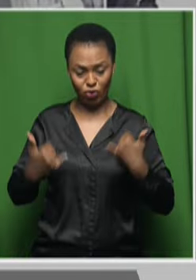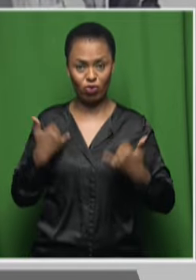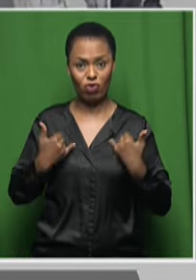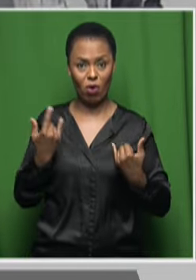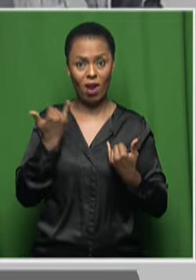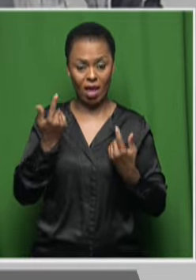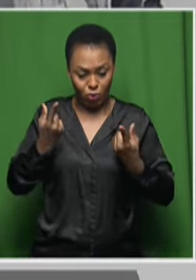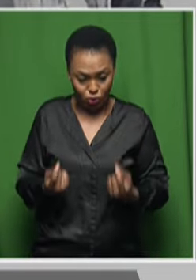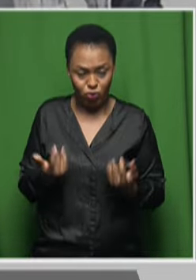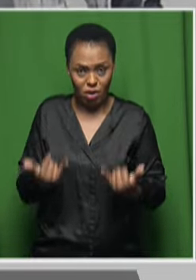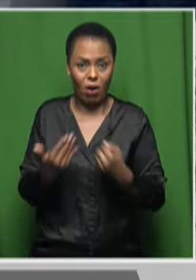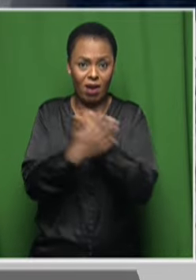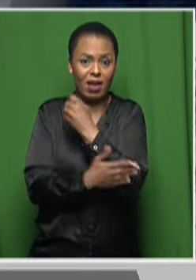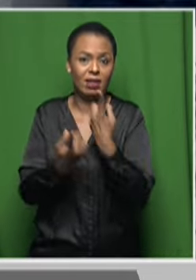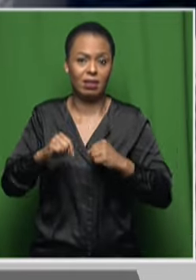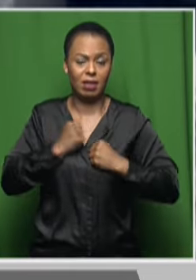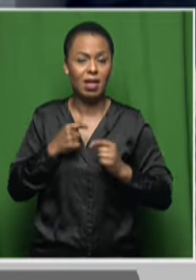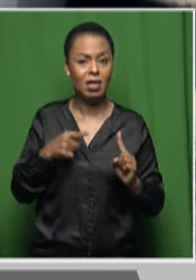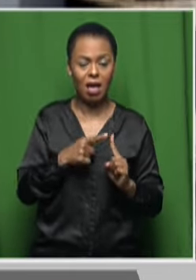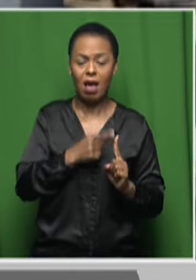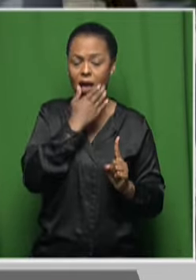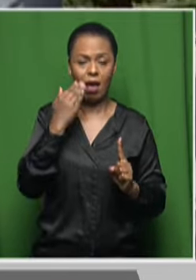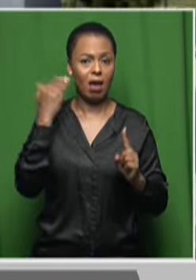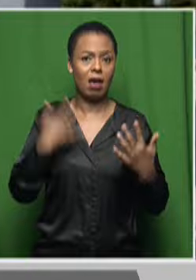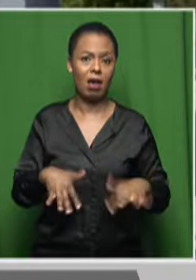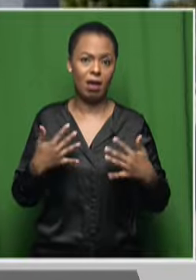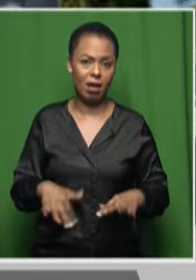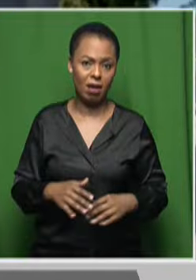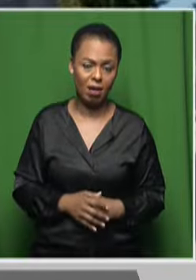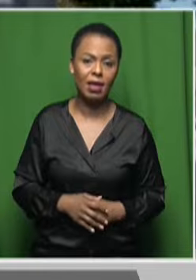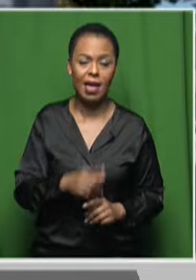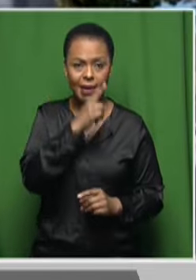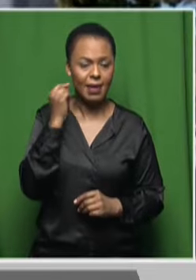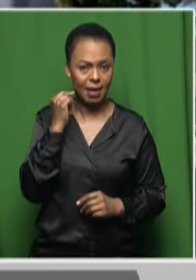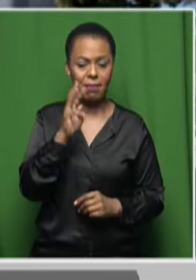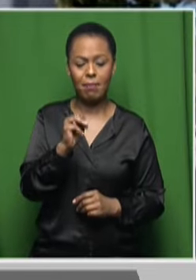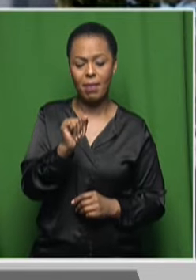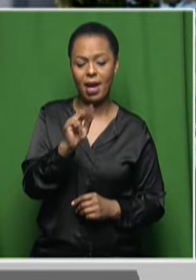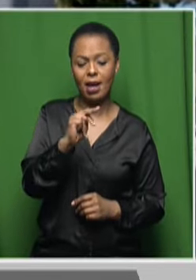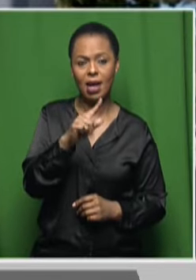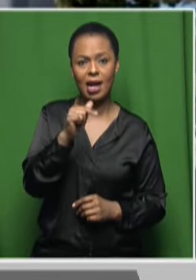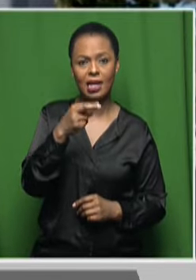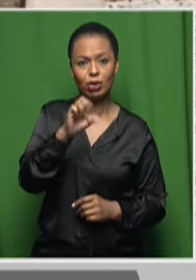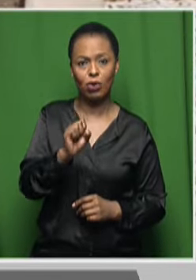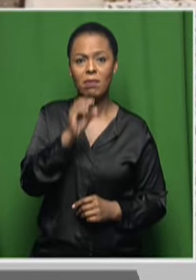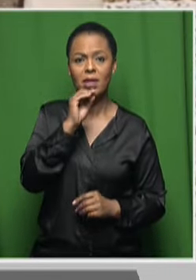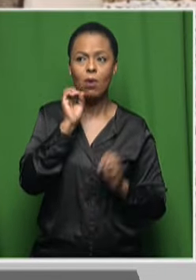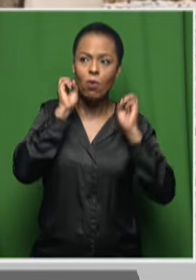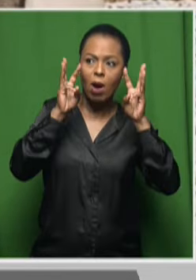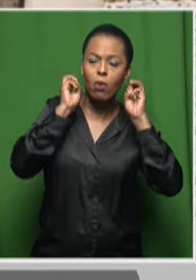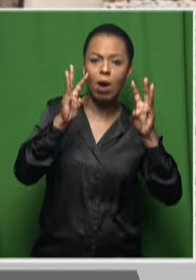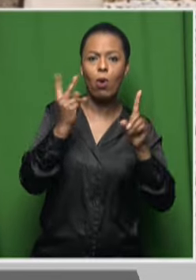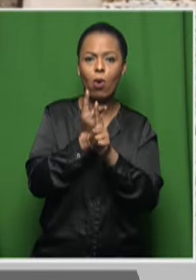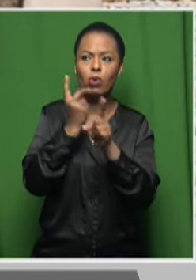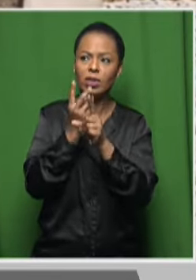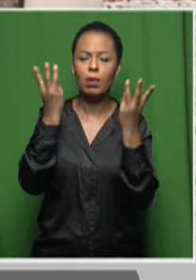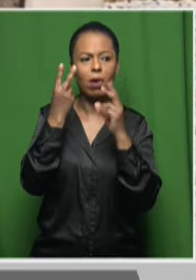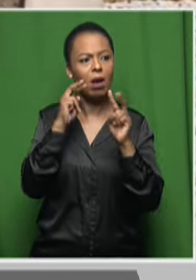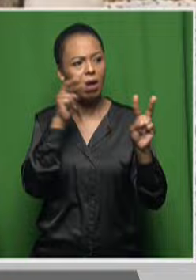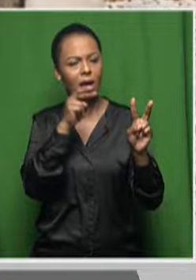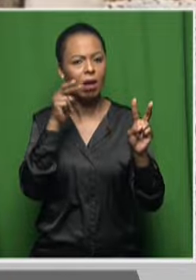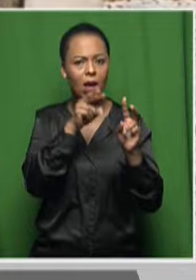country. He was one of a kind, and as his name suggests, his name was Mangaliso, a wonder. And people like